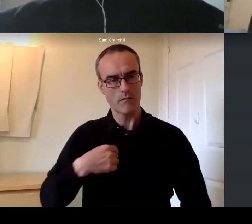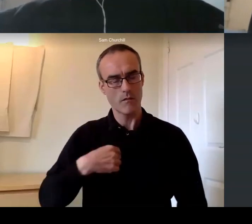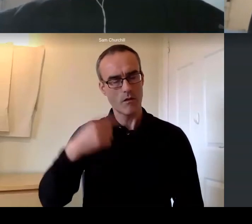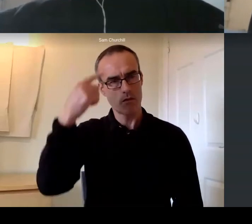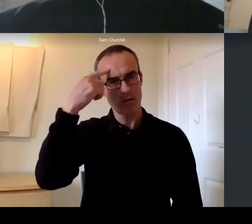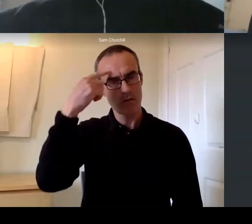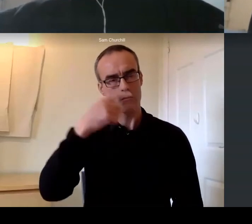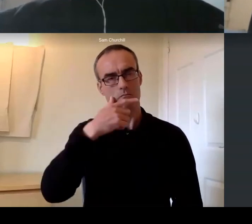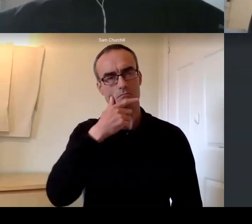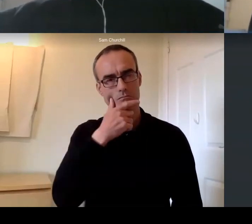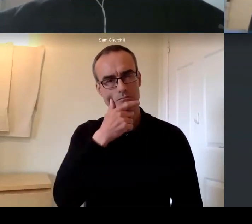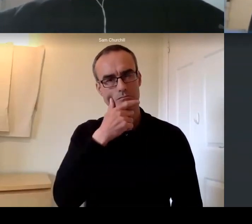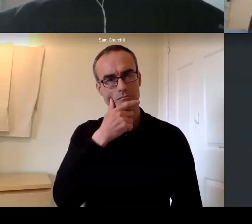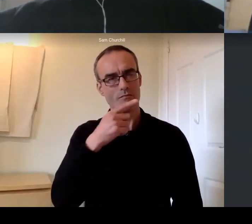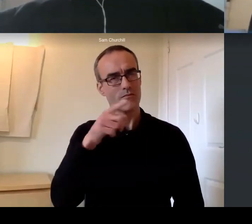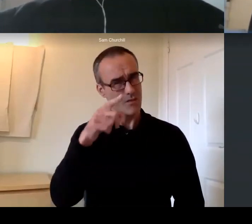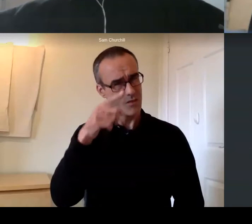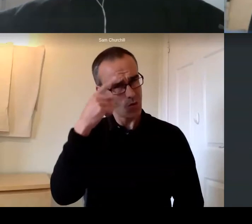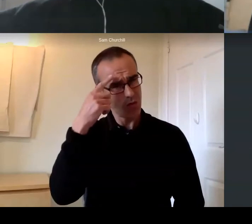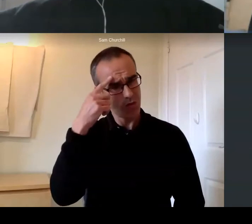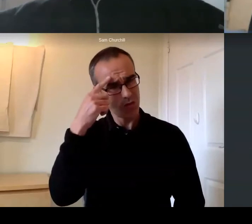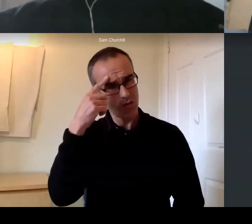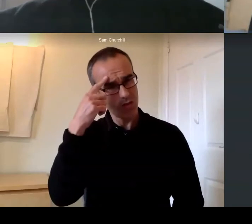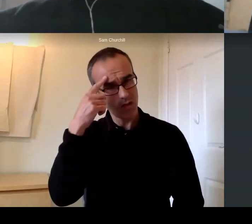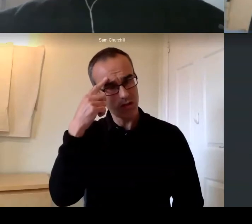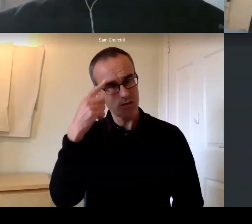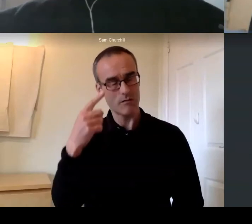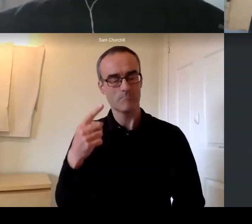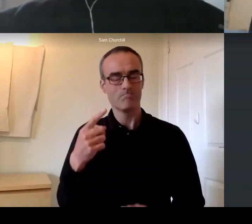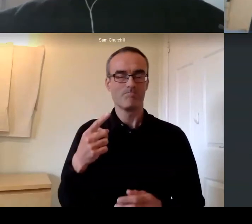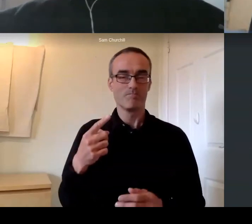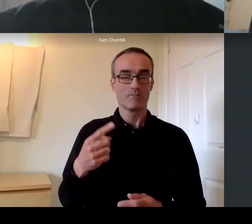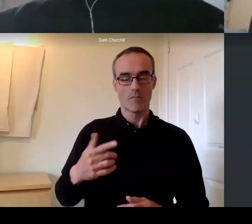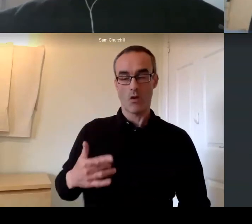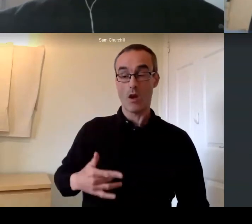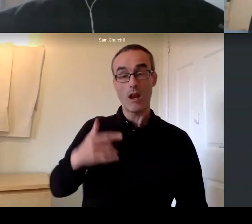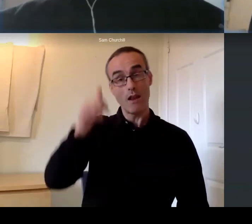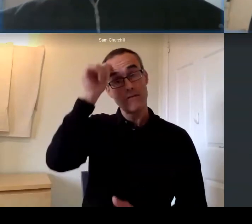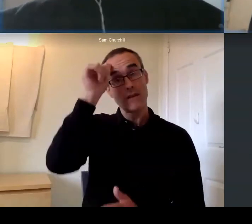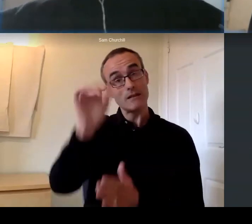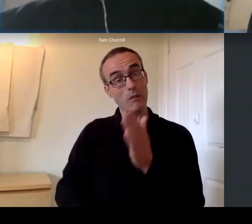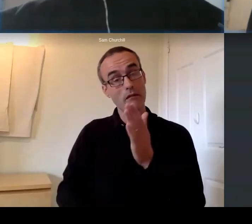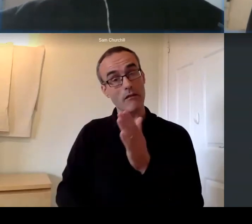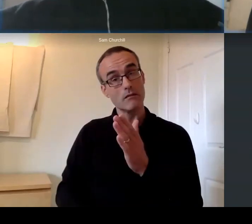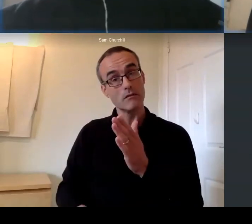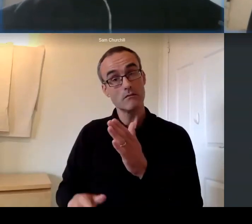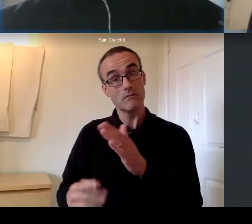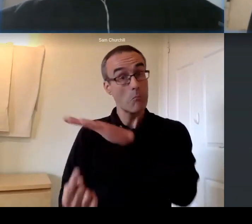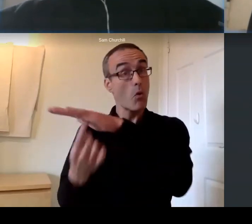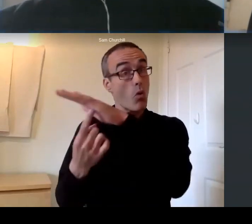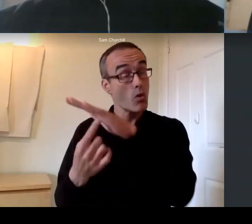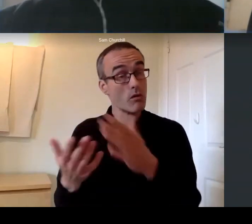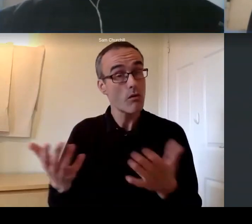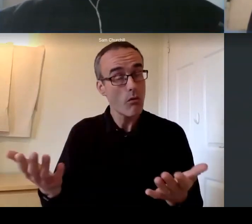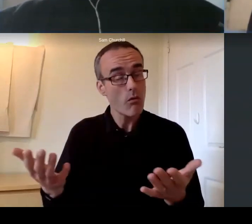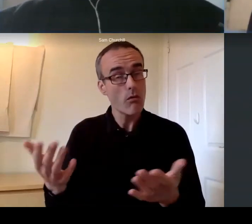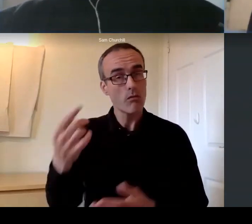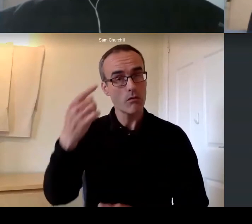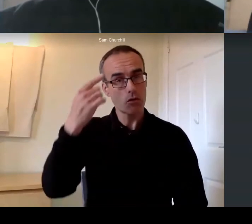place enough importance on that across society generally. We talk a lot about diversity and representation, but that may be